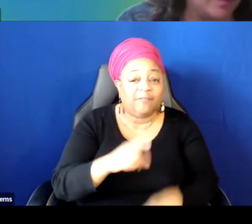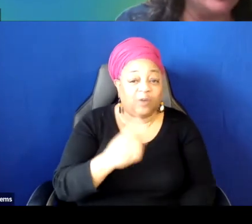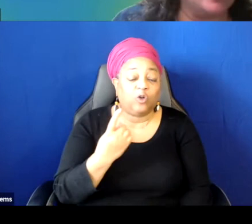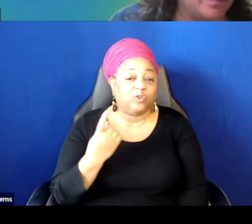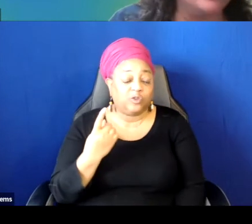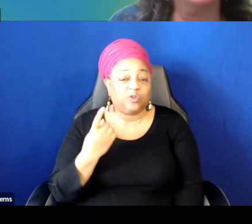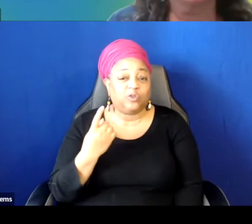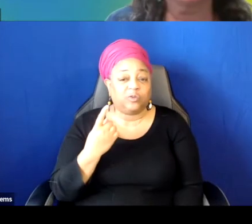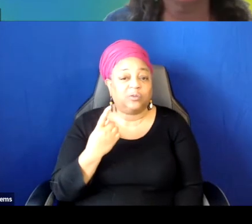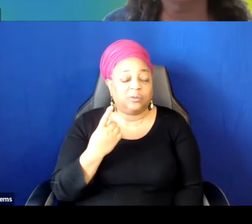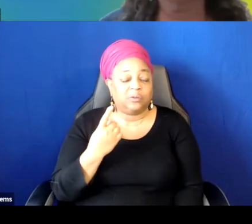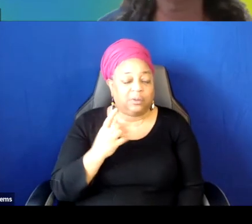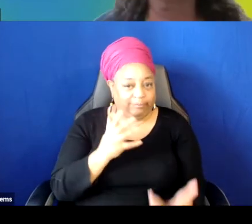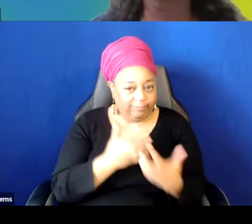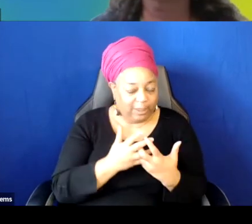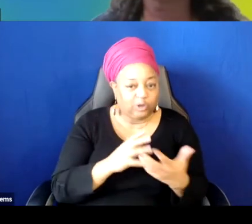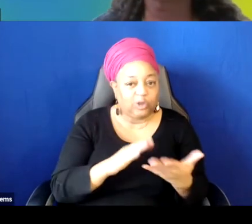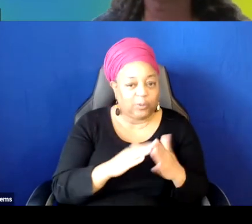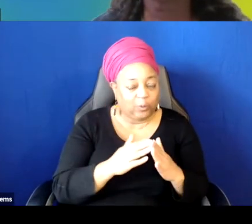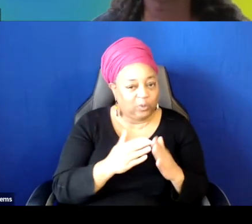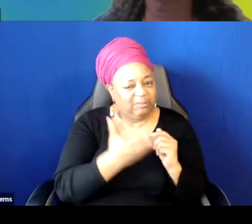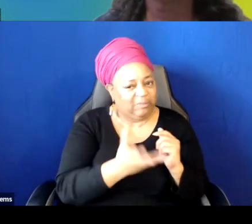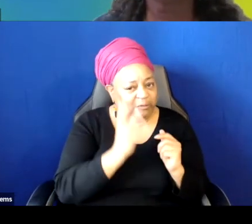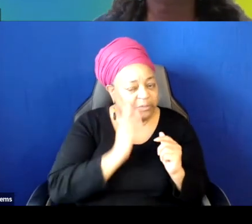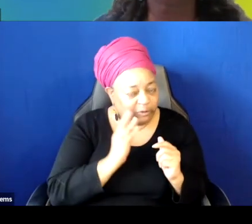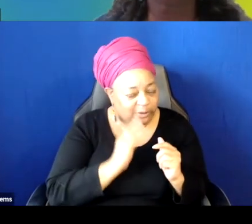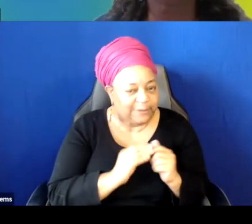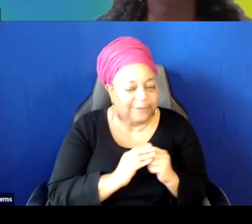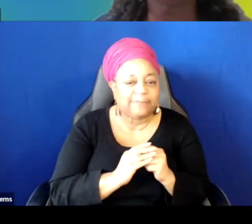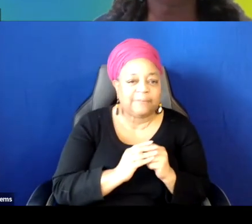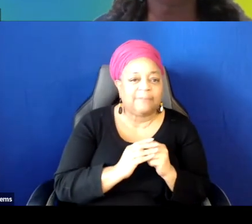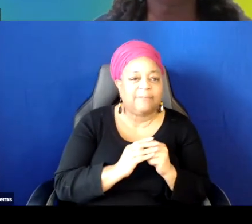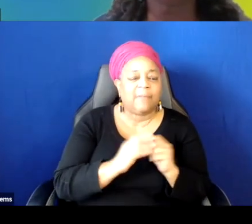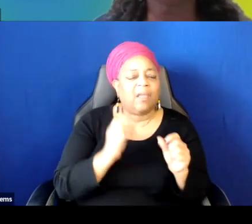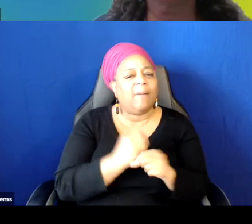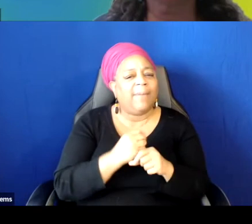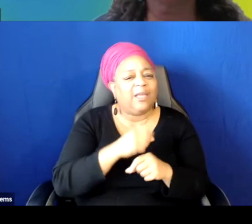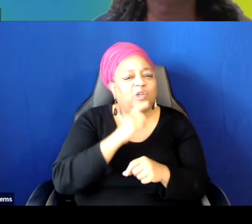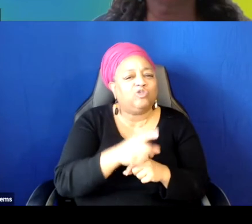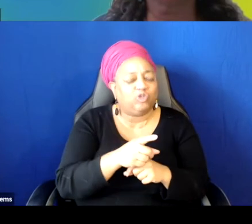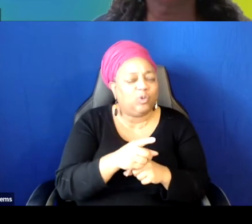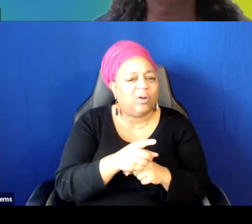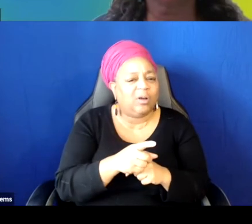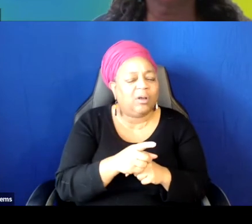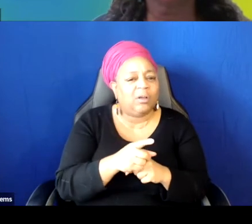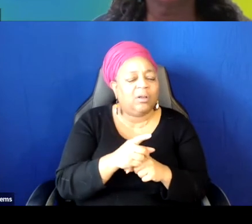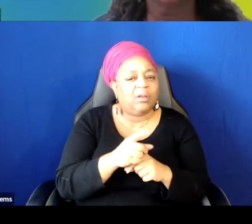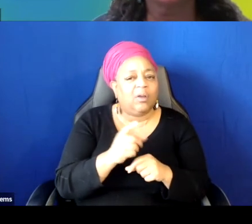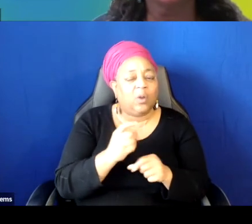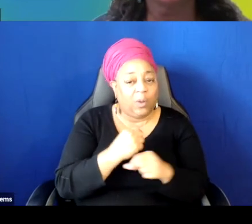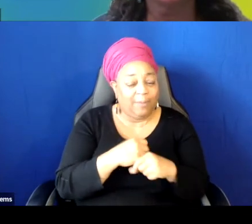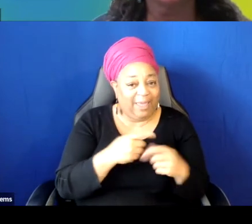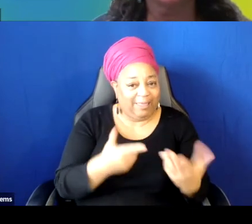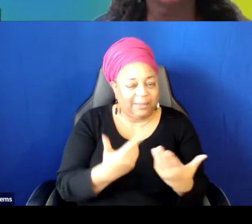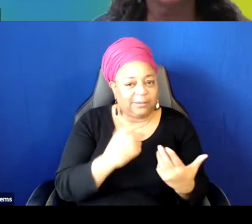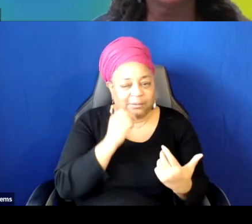meeting community where they are. And as Elizabeth mentioned, making sure that we make this something that is tangible for them